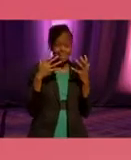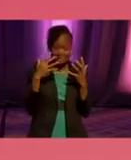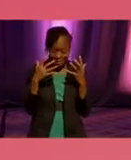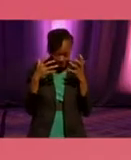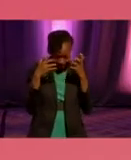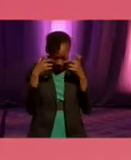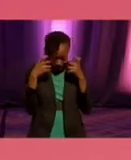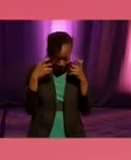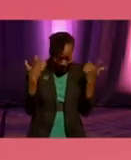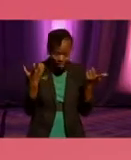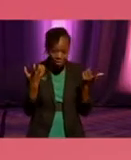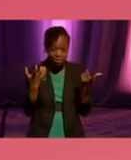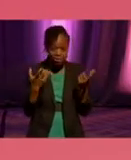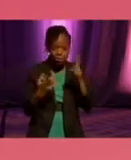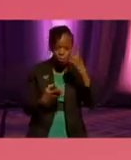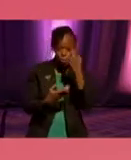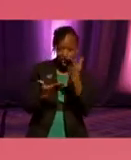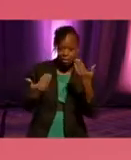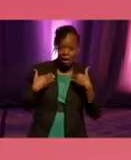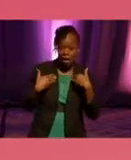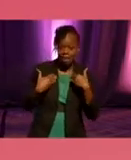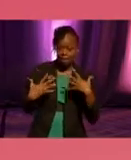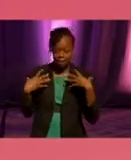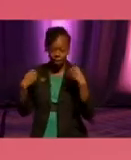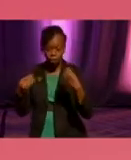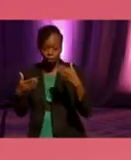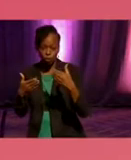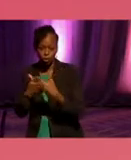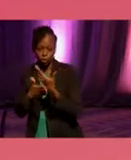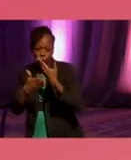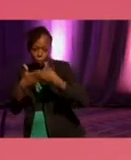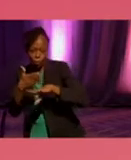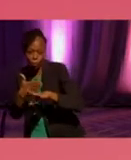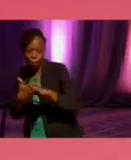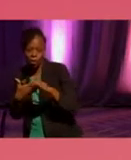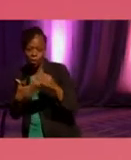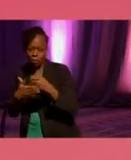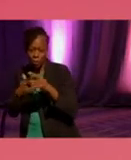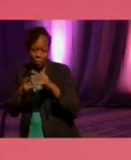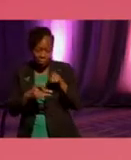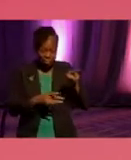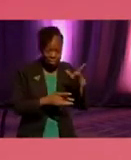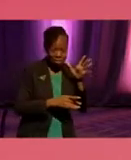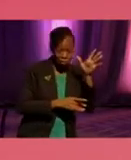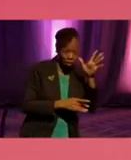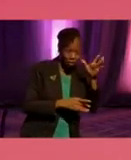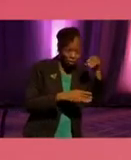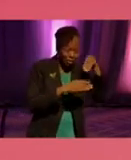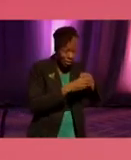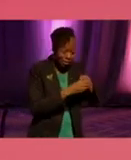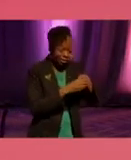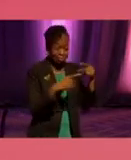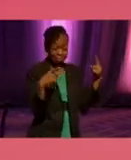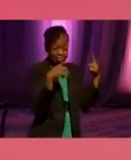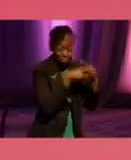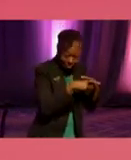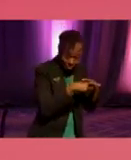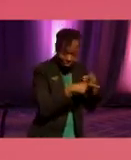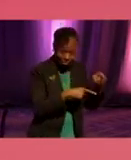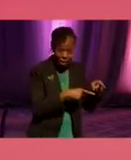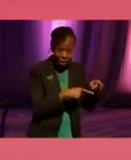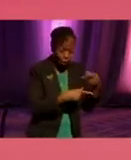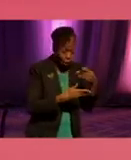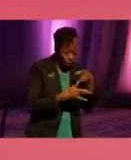a well and healthy newborn baby, but the parents that we're interacting with are in crisis mode because their infants are